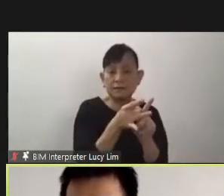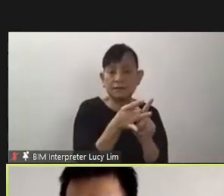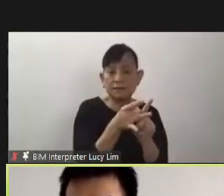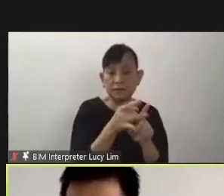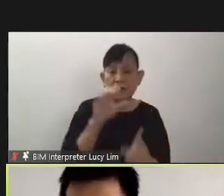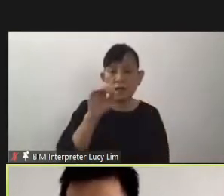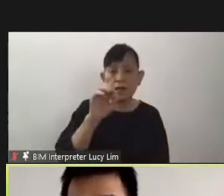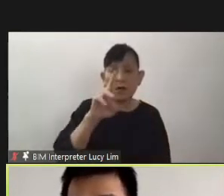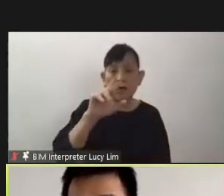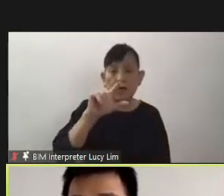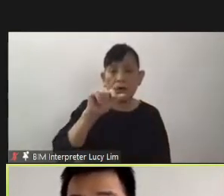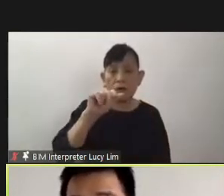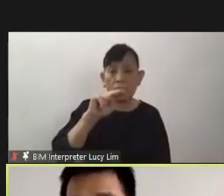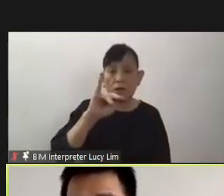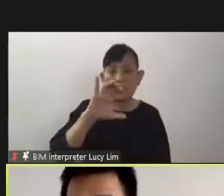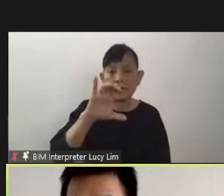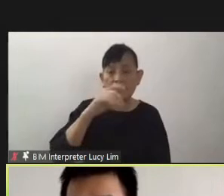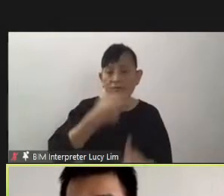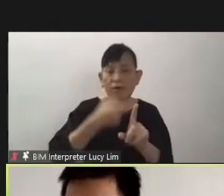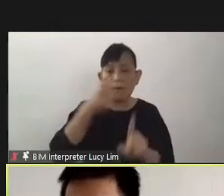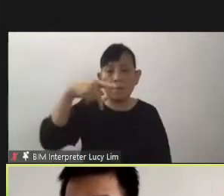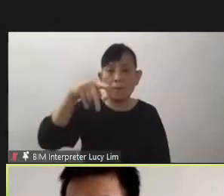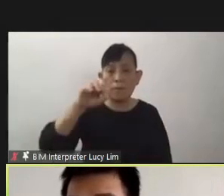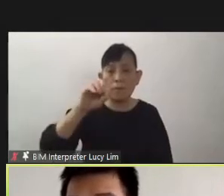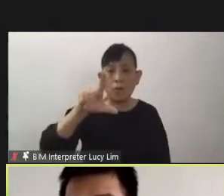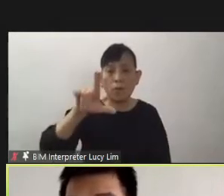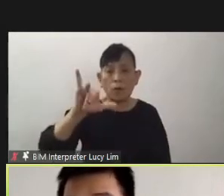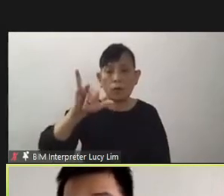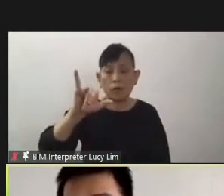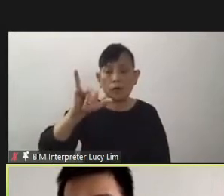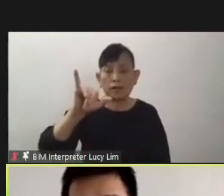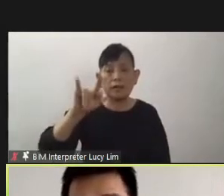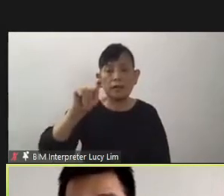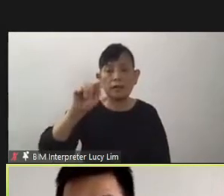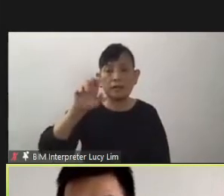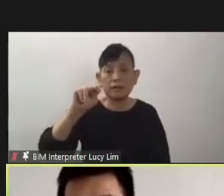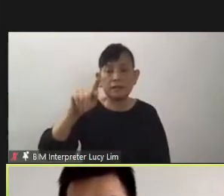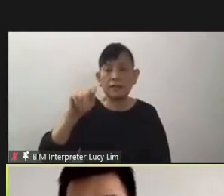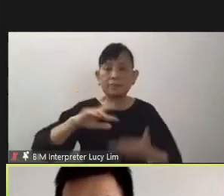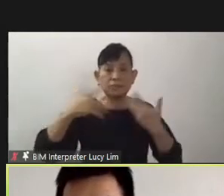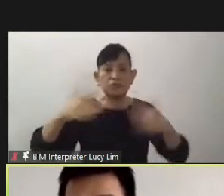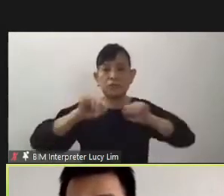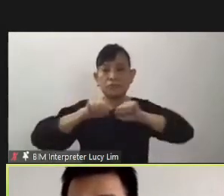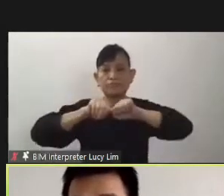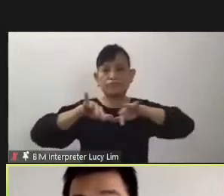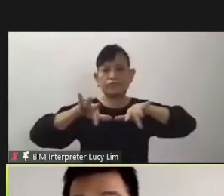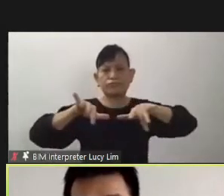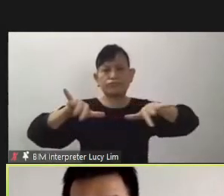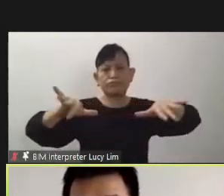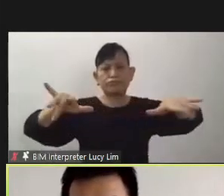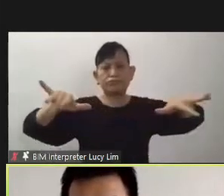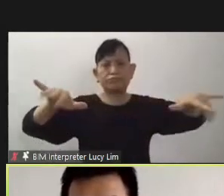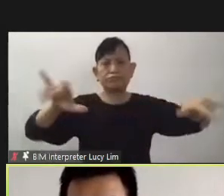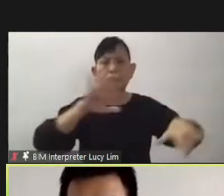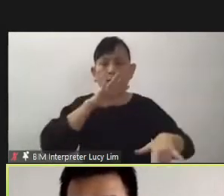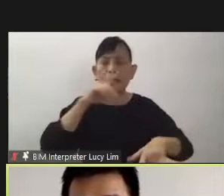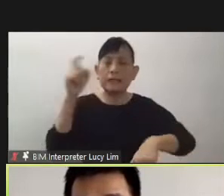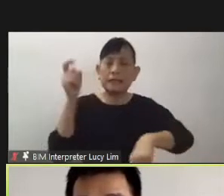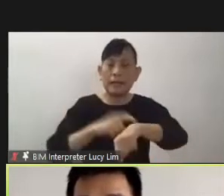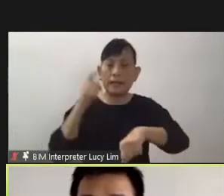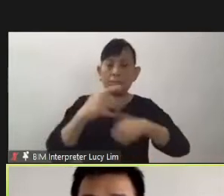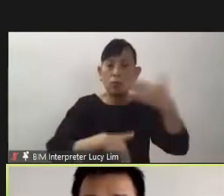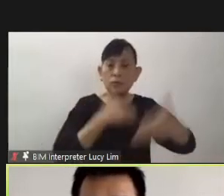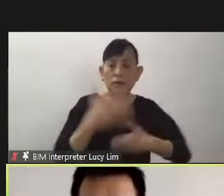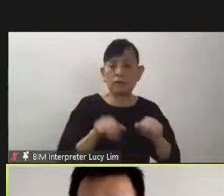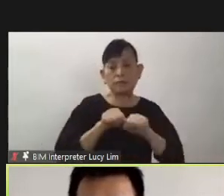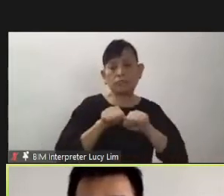organic pollutants, which has likely been contaminating the surrounding environment during their processing activity. And